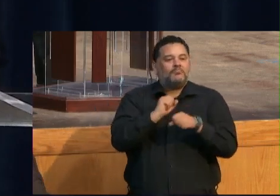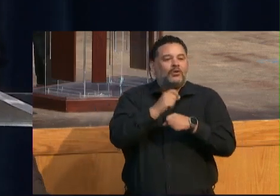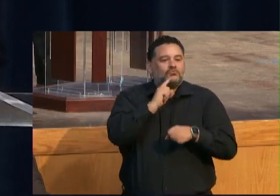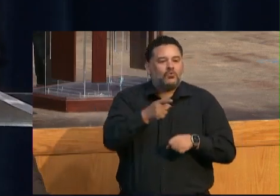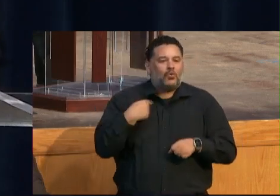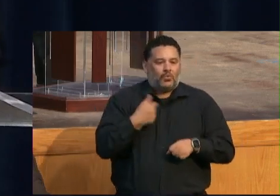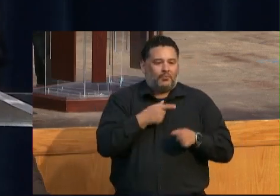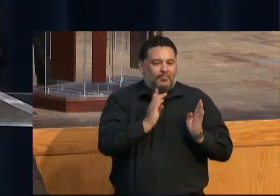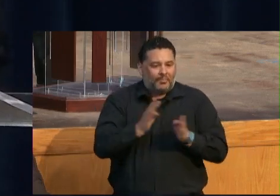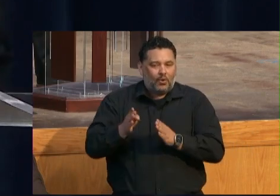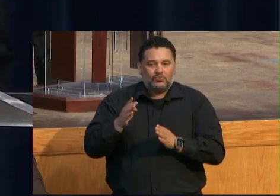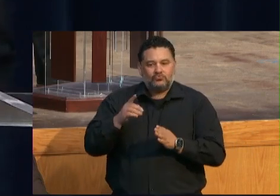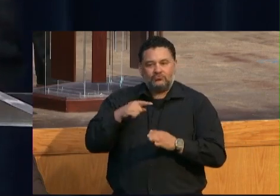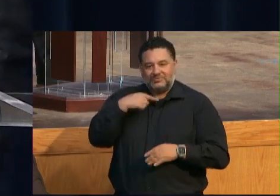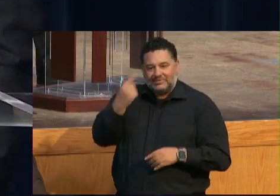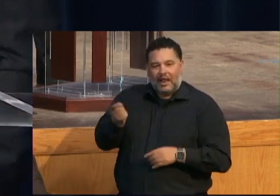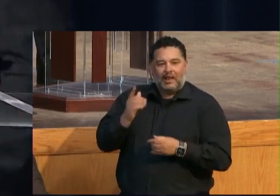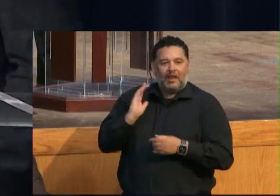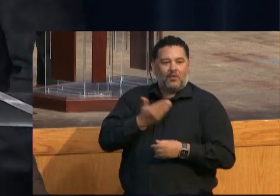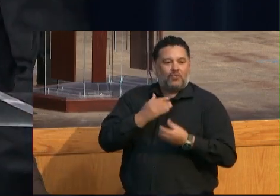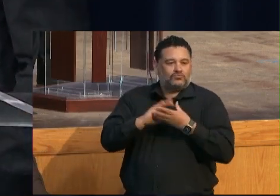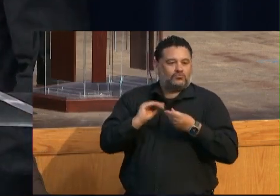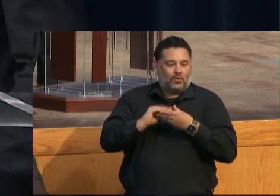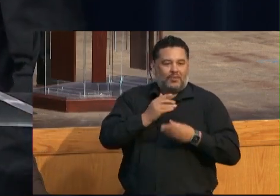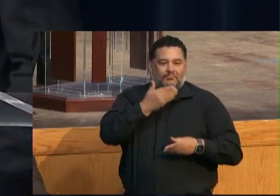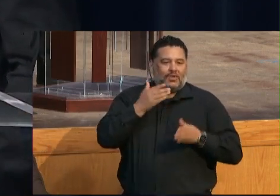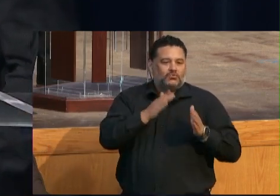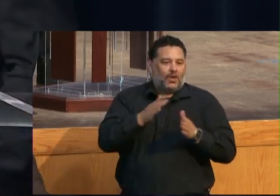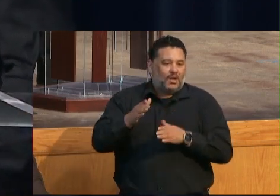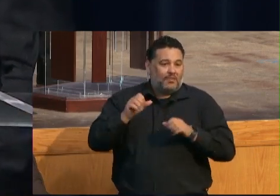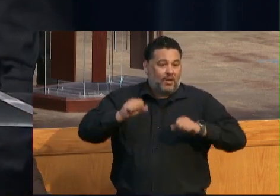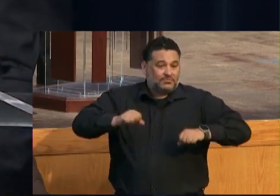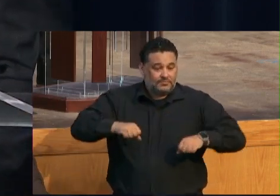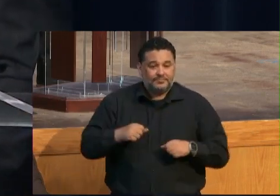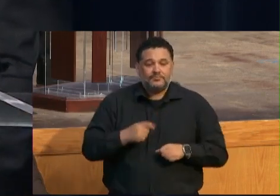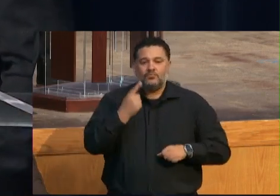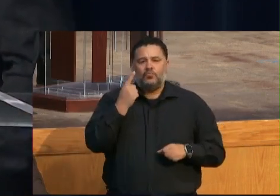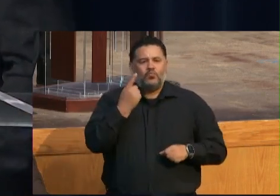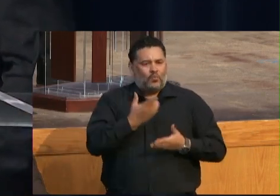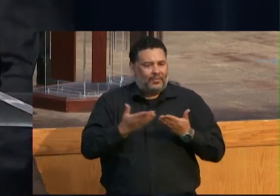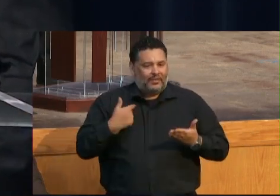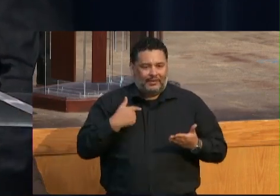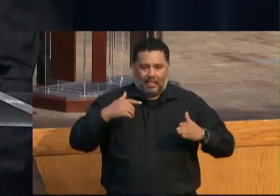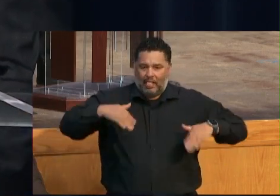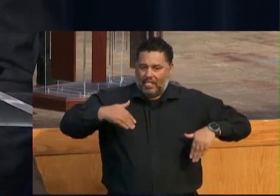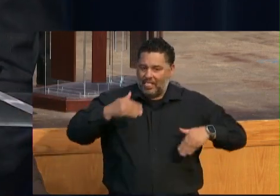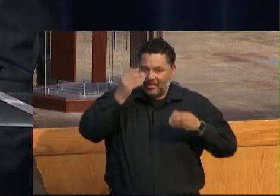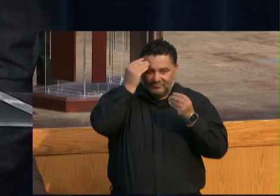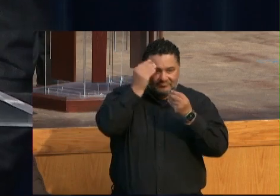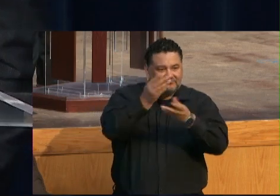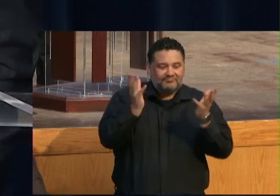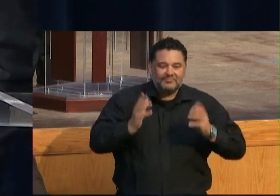in the best way possible. One of the things that I've not shared yet, though, because, there's always got to